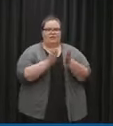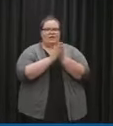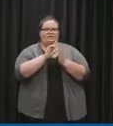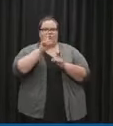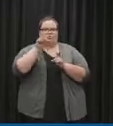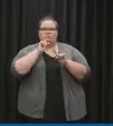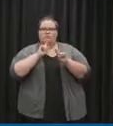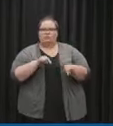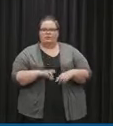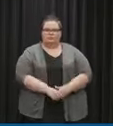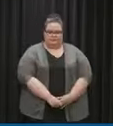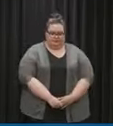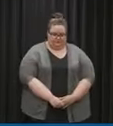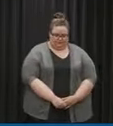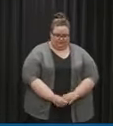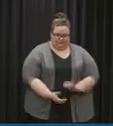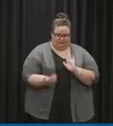Simon?